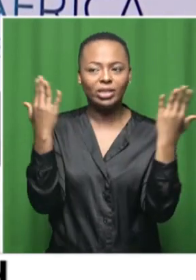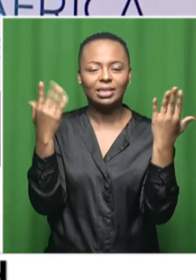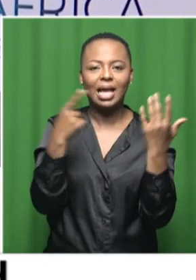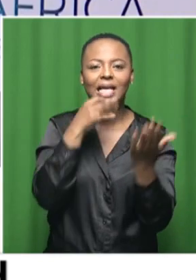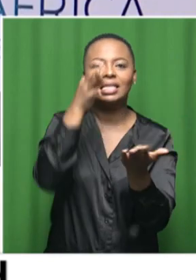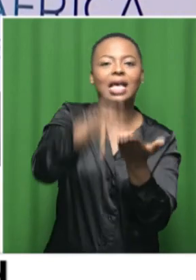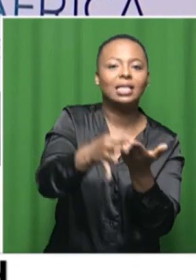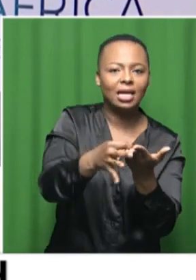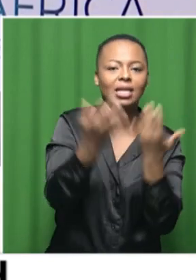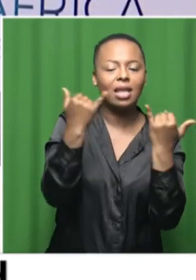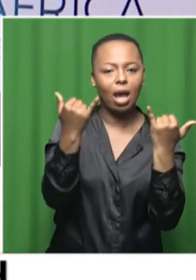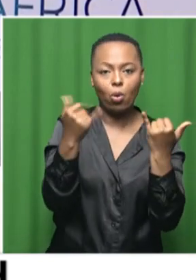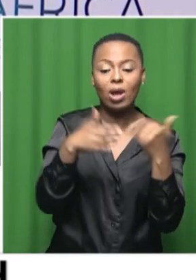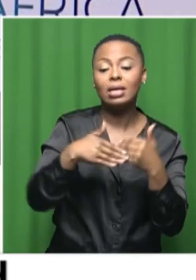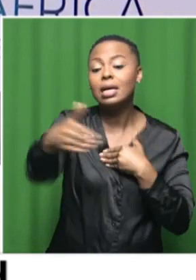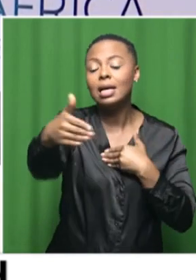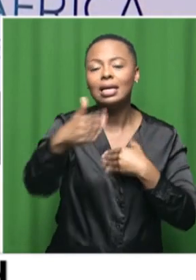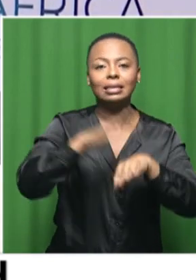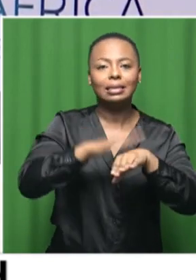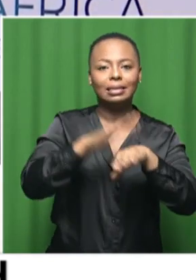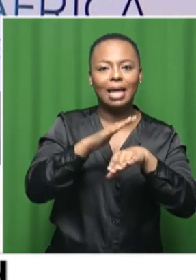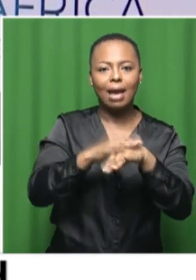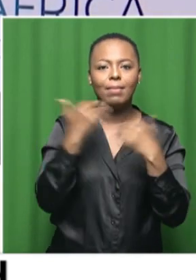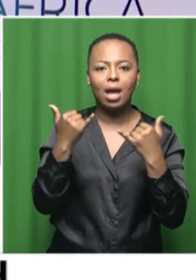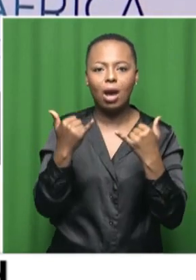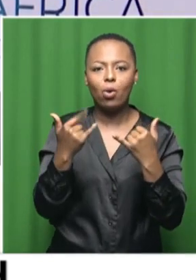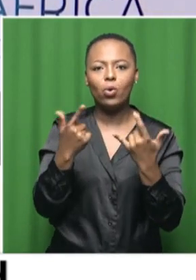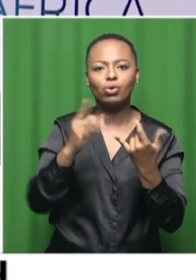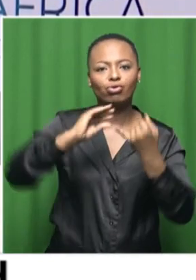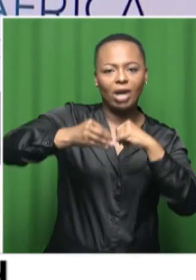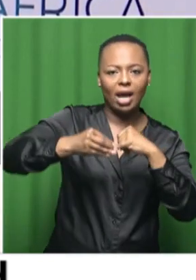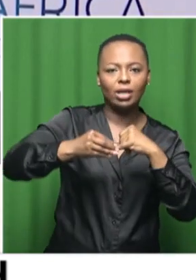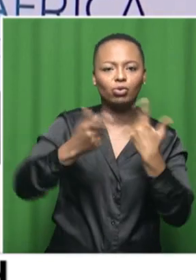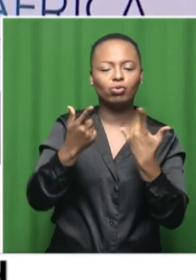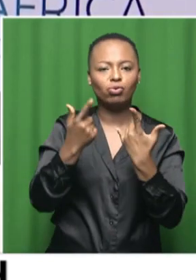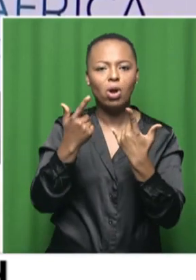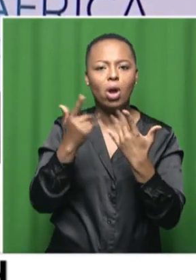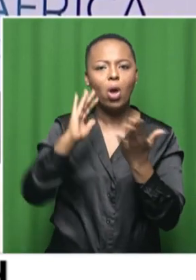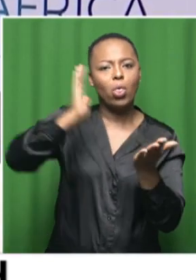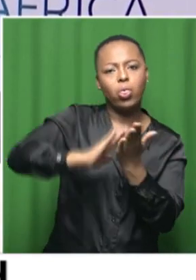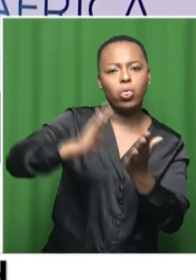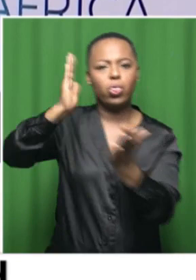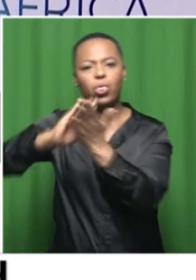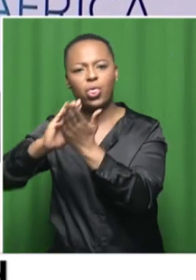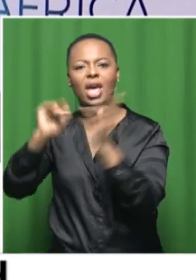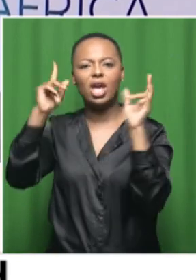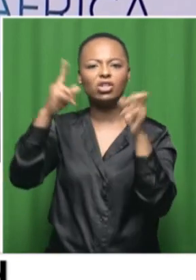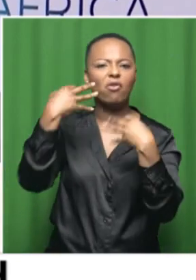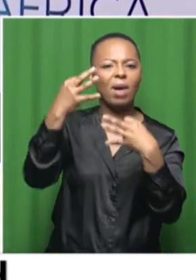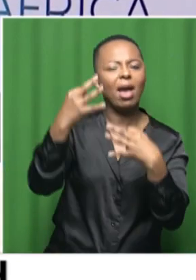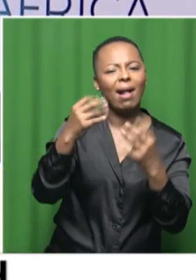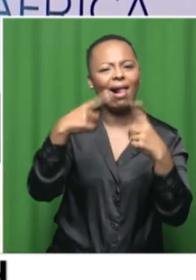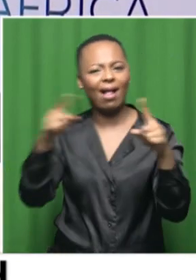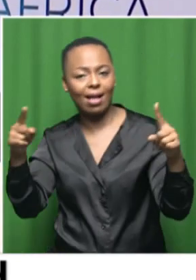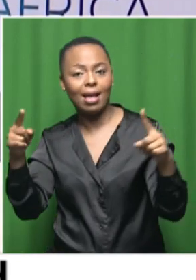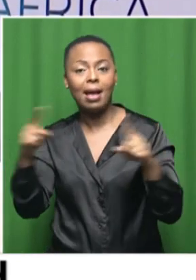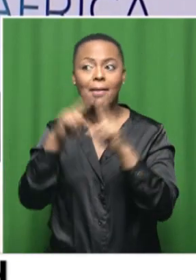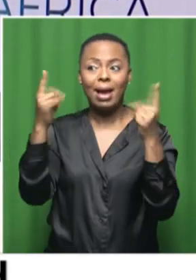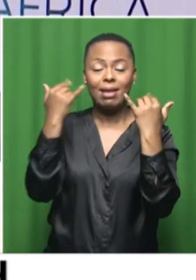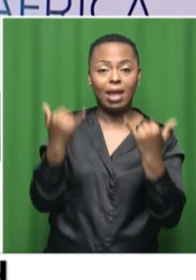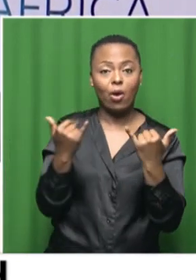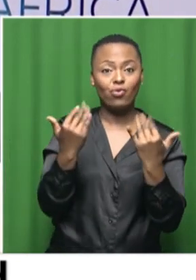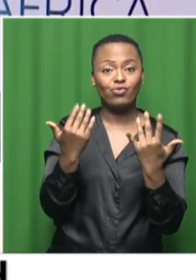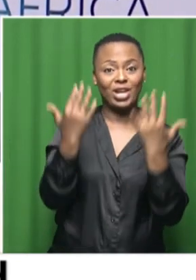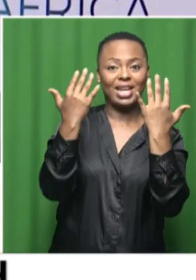over a period of time, they've been tapering down. So there has to be that correlation. And that's why now, with this green hydrogen, your biggest